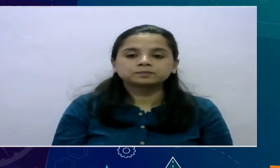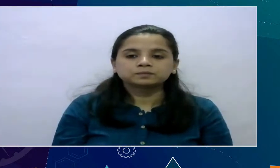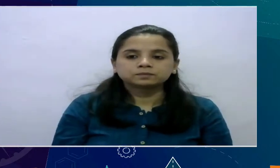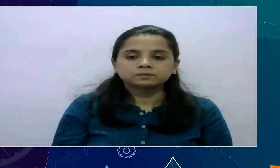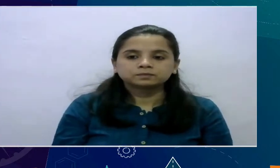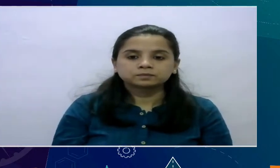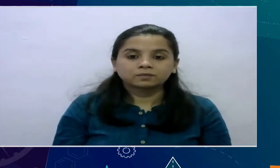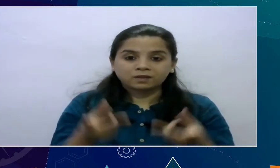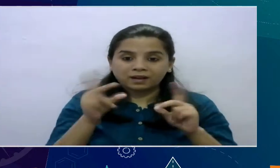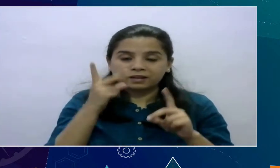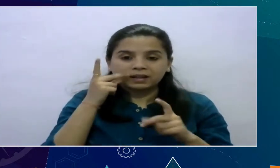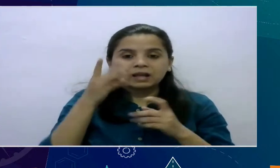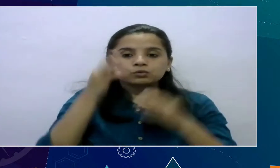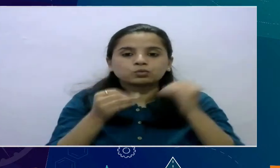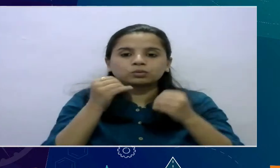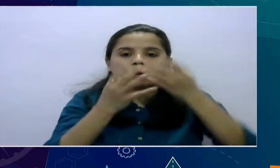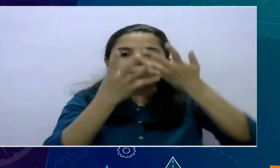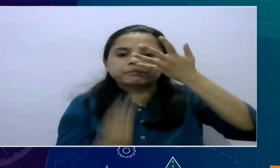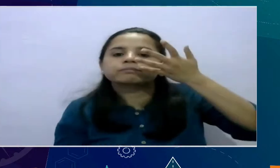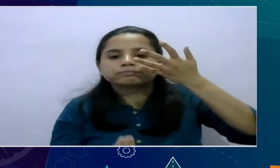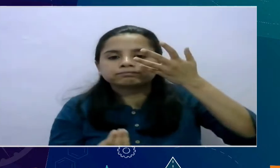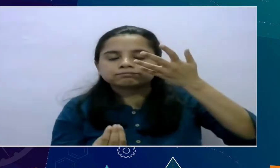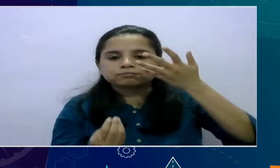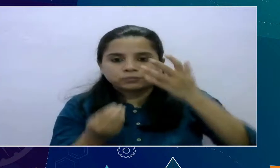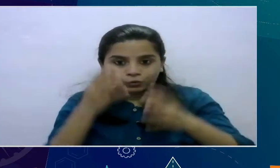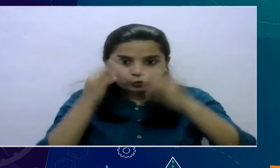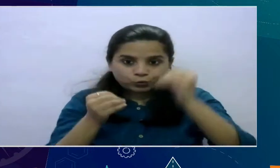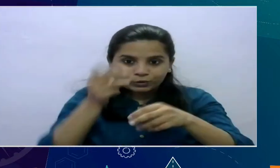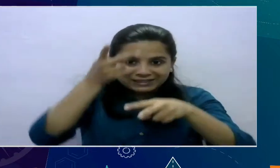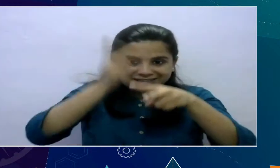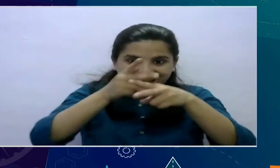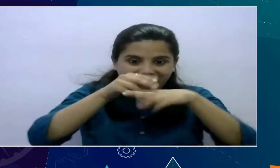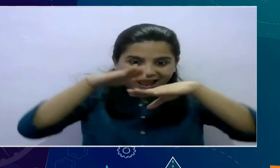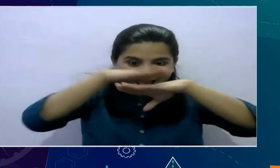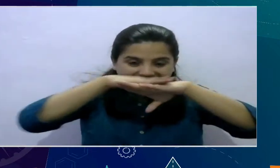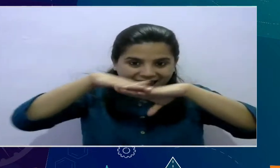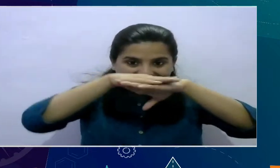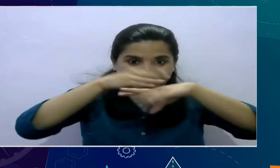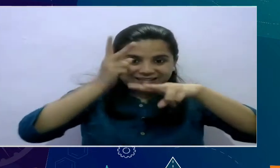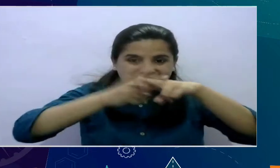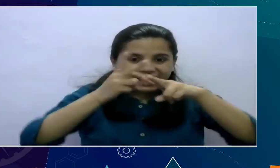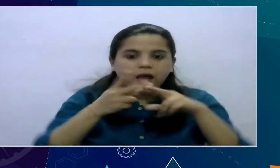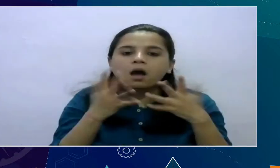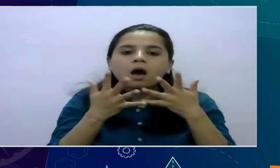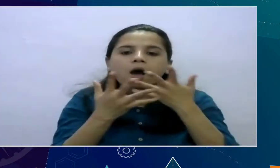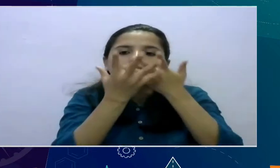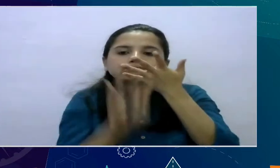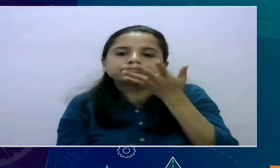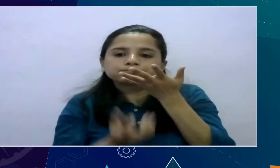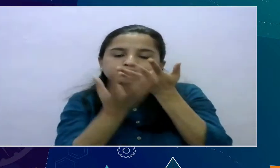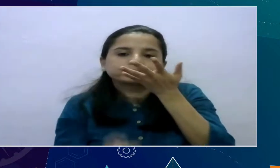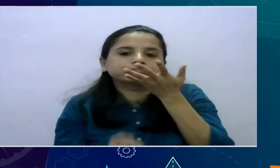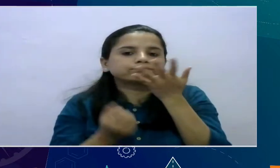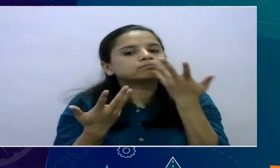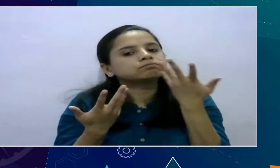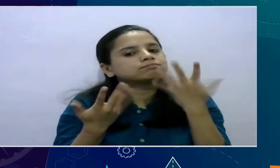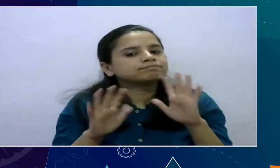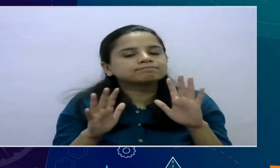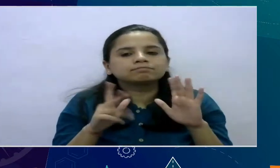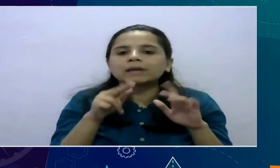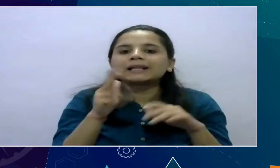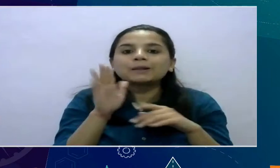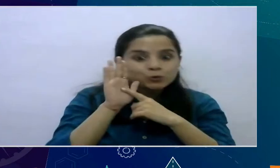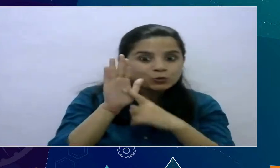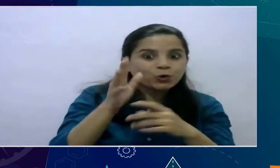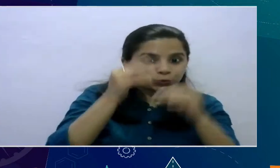again, the milk also sneaked out. It did not want to remain on the filter paper. It did not want to show its presence. So